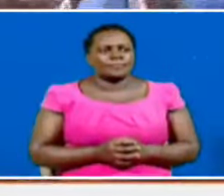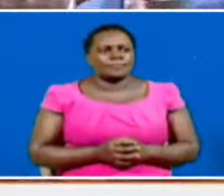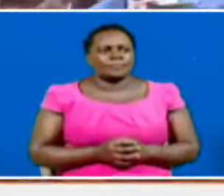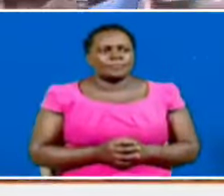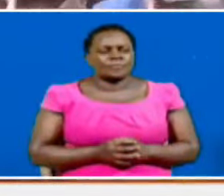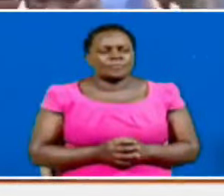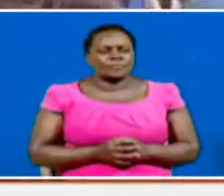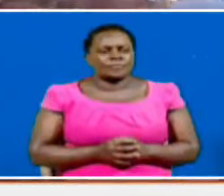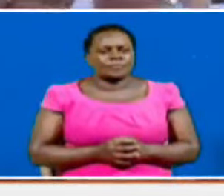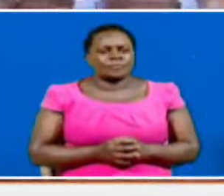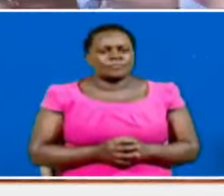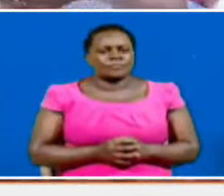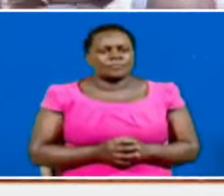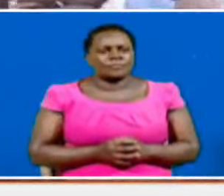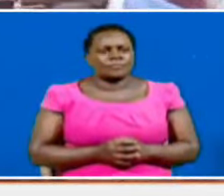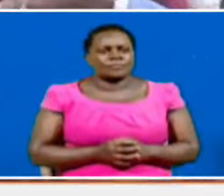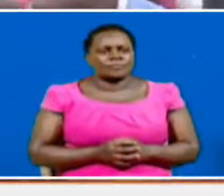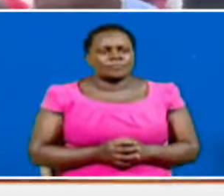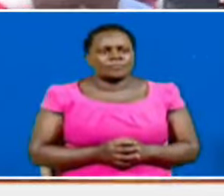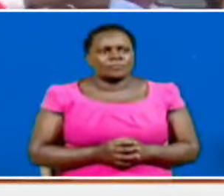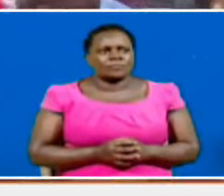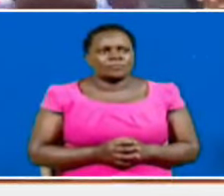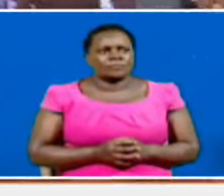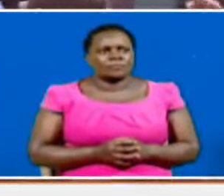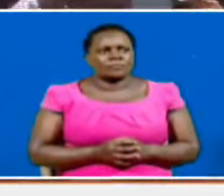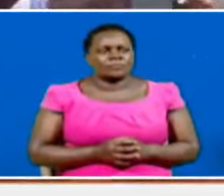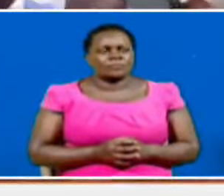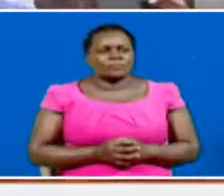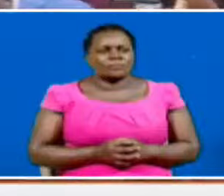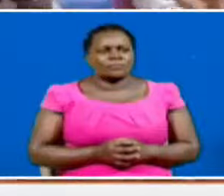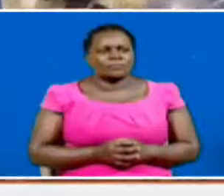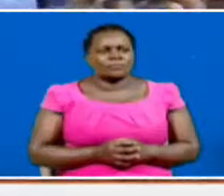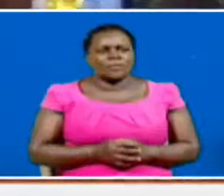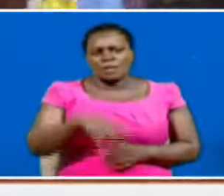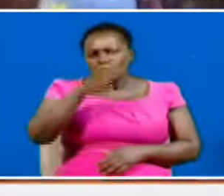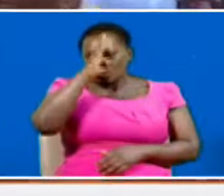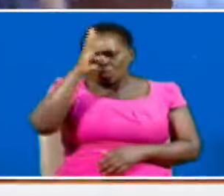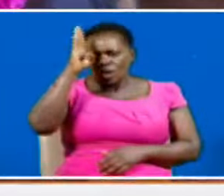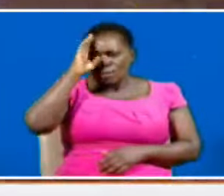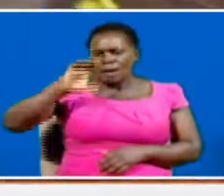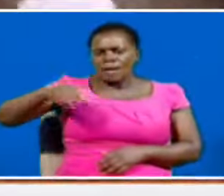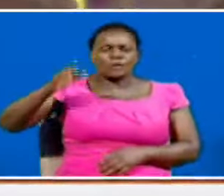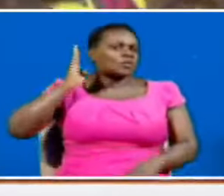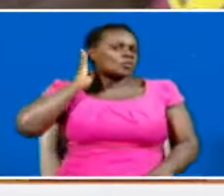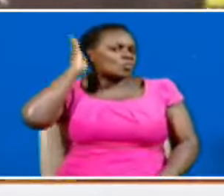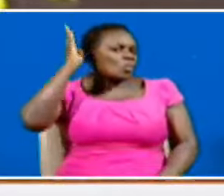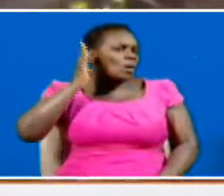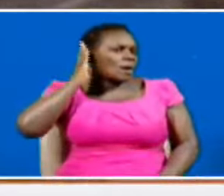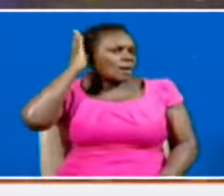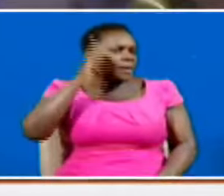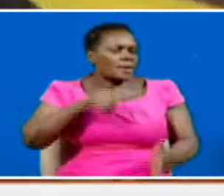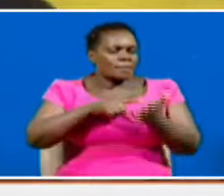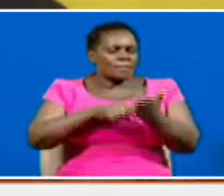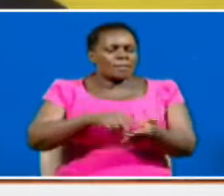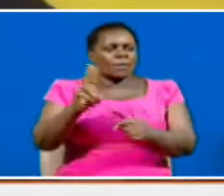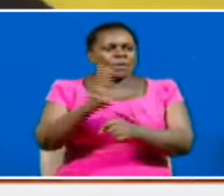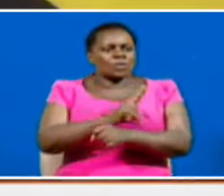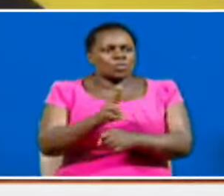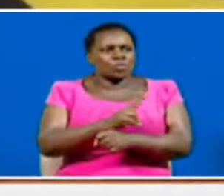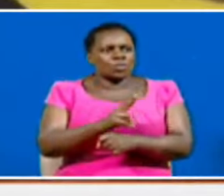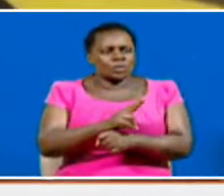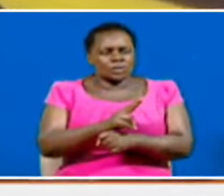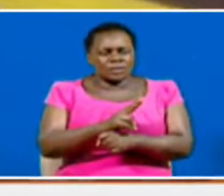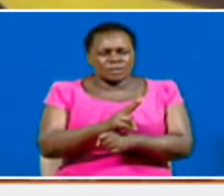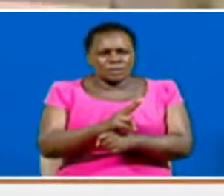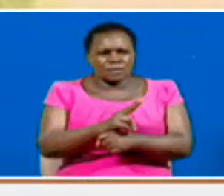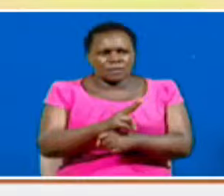Speaking at a fundraiser event in Mount Elgon constituency, Bungoma County Duale emphasized the use of all available means